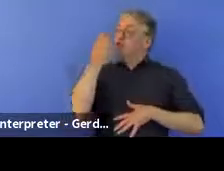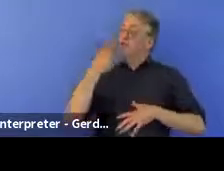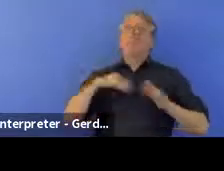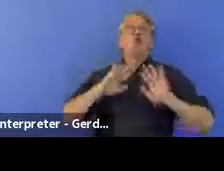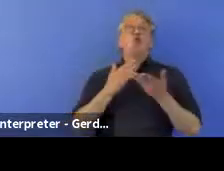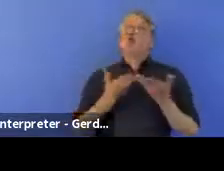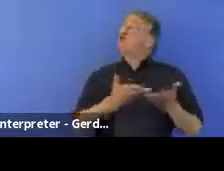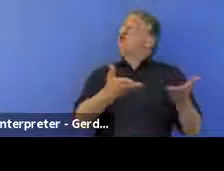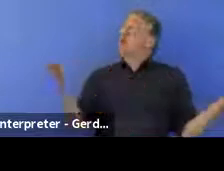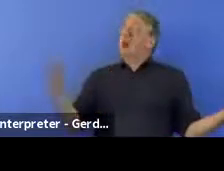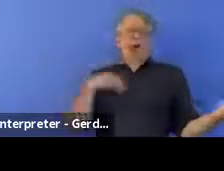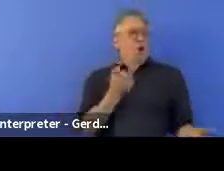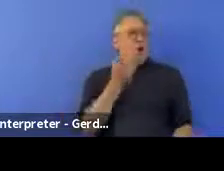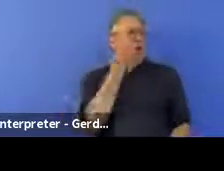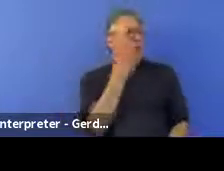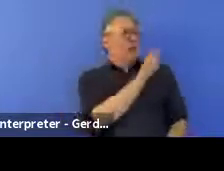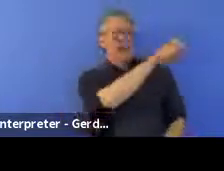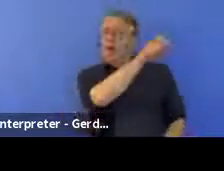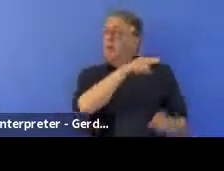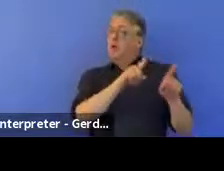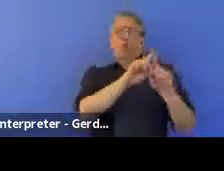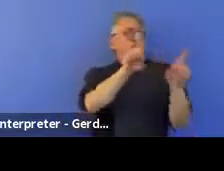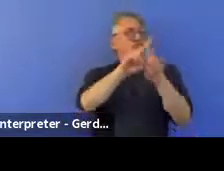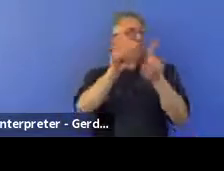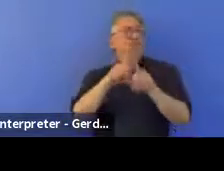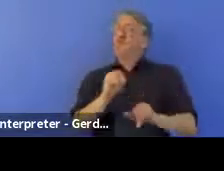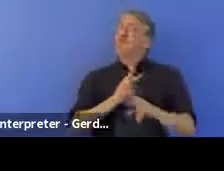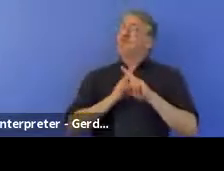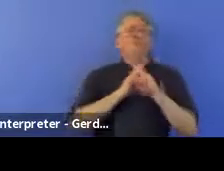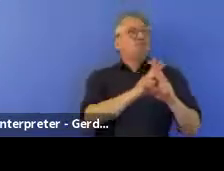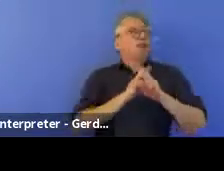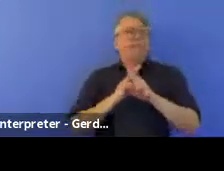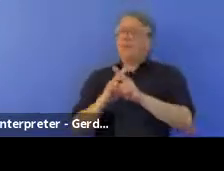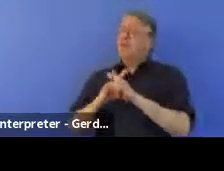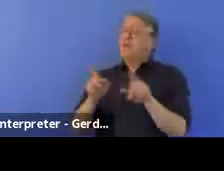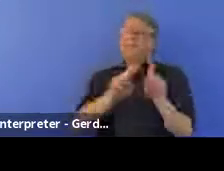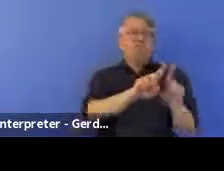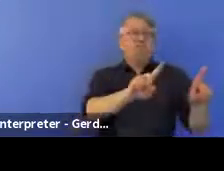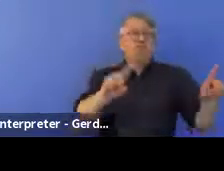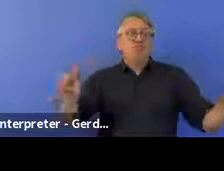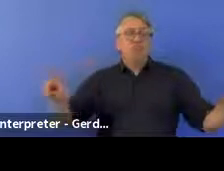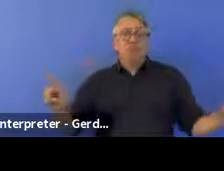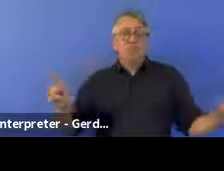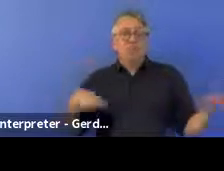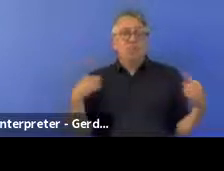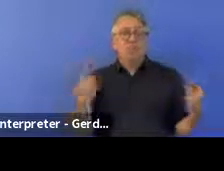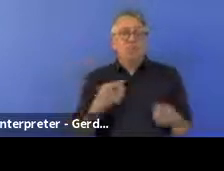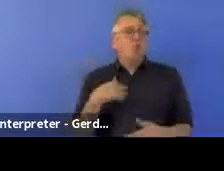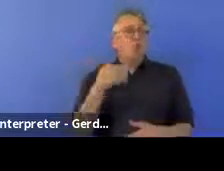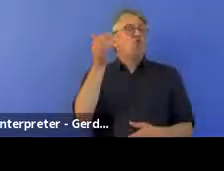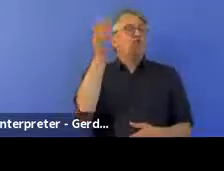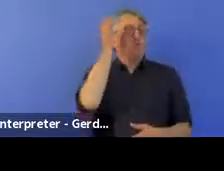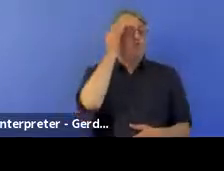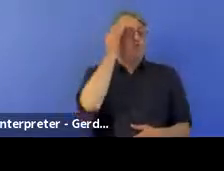diverse and intersecting identities. Understanding that there is a heterogeneity in lived realities of learners